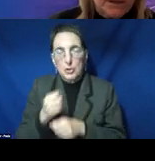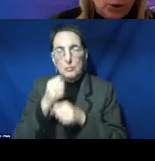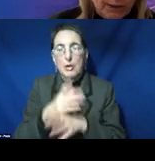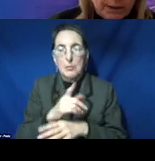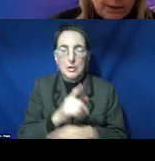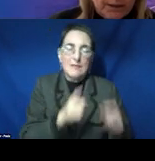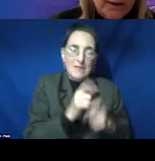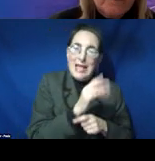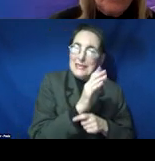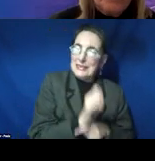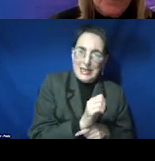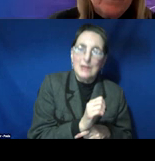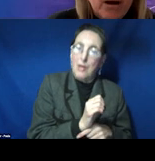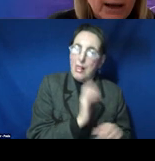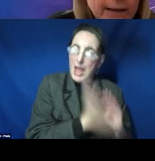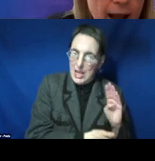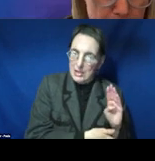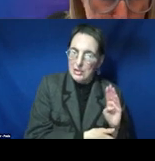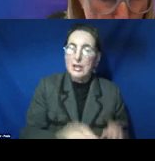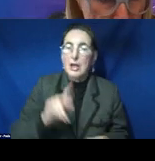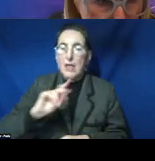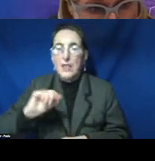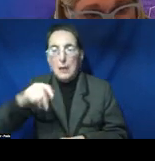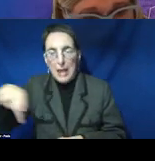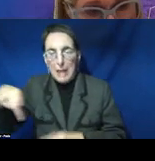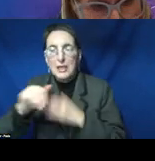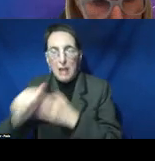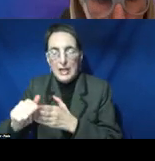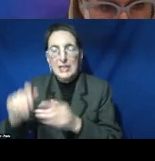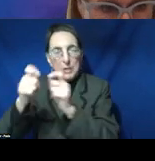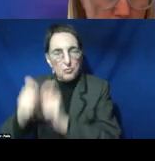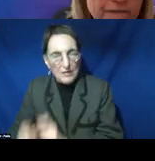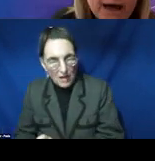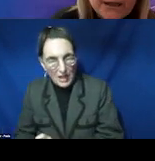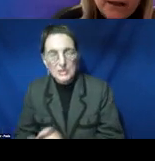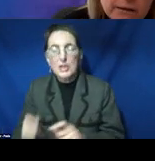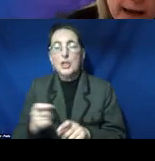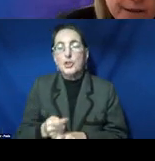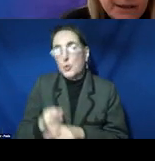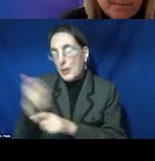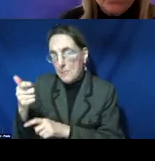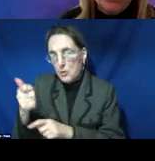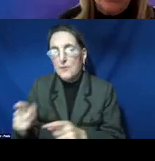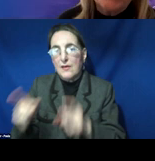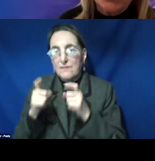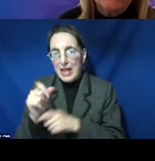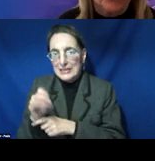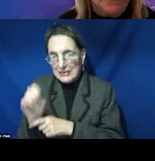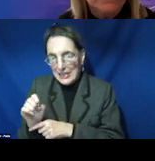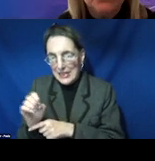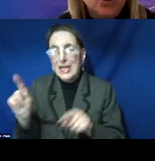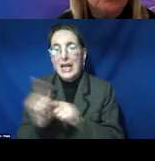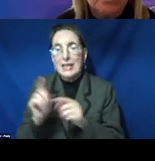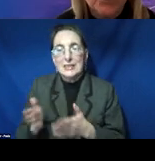would cease to exist. The PAP guide has been revised to remove Fastlane as a submission option